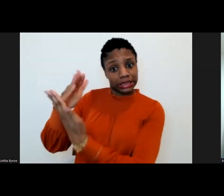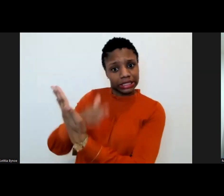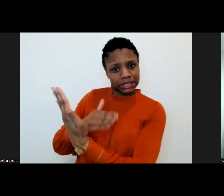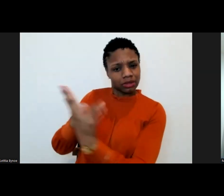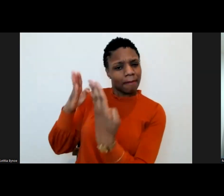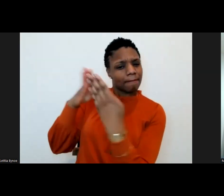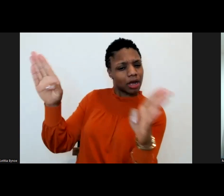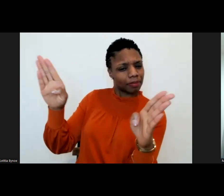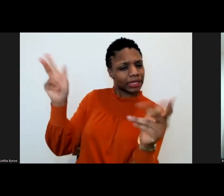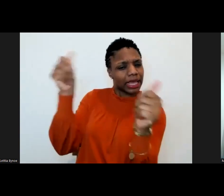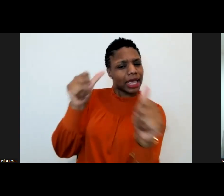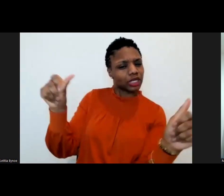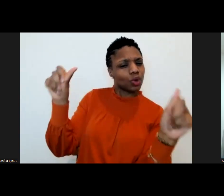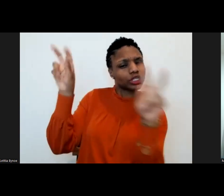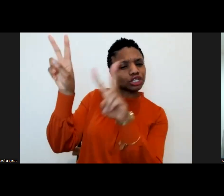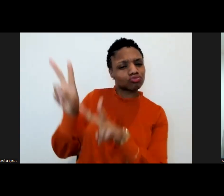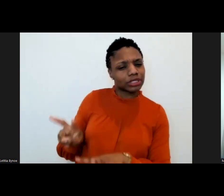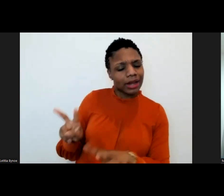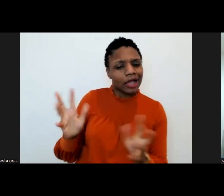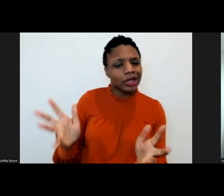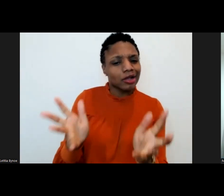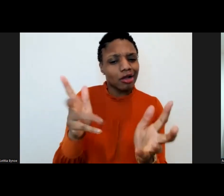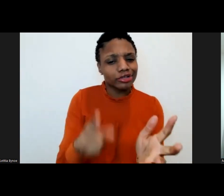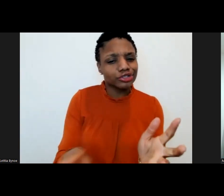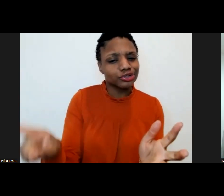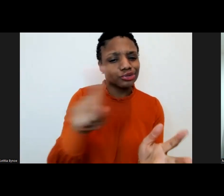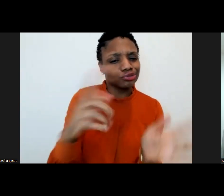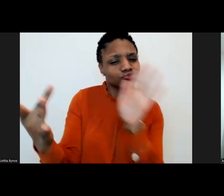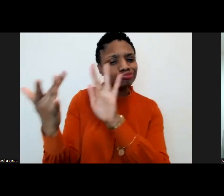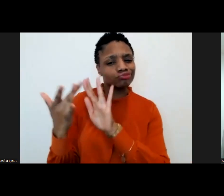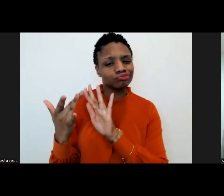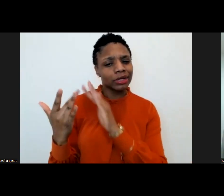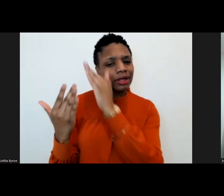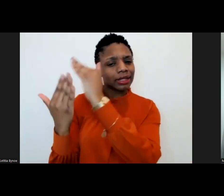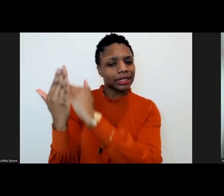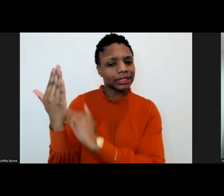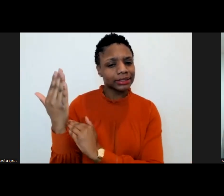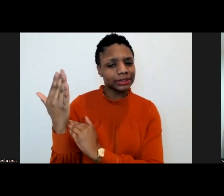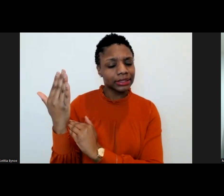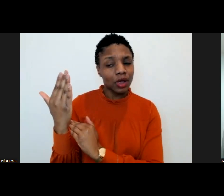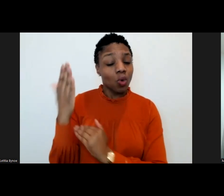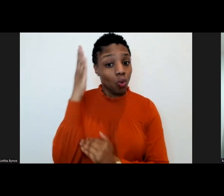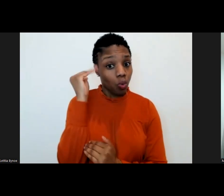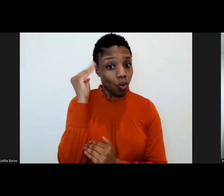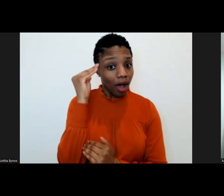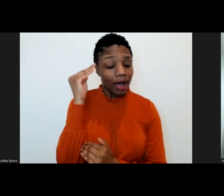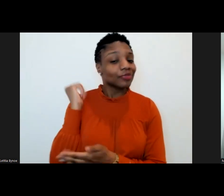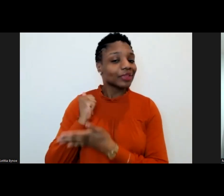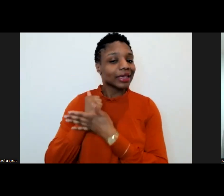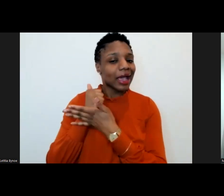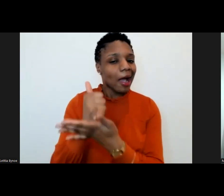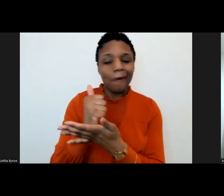would encourage you to reach out to them because they can help bring any